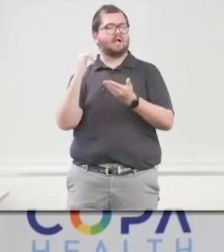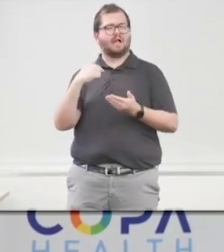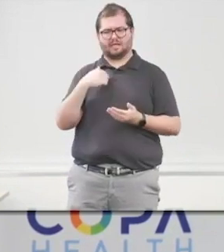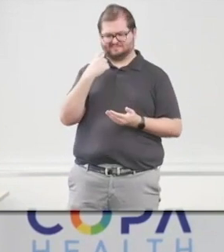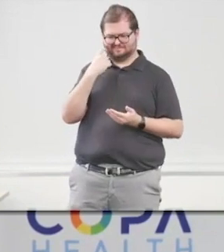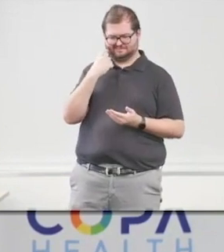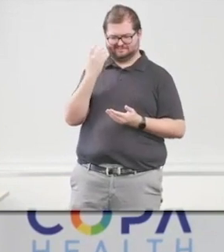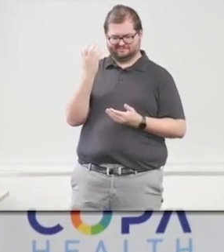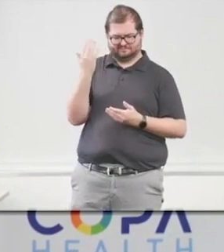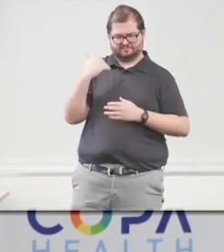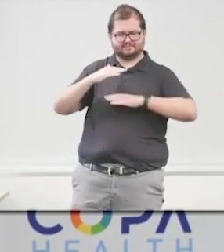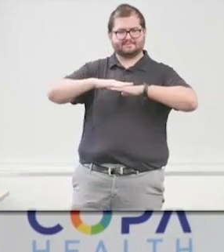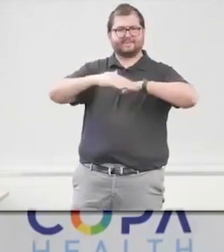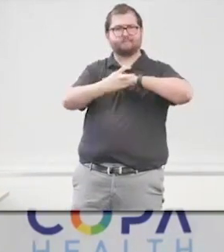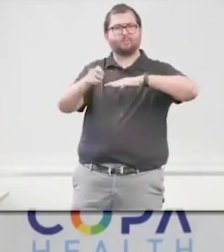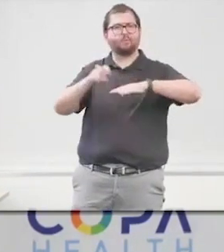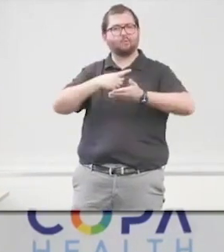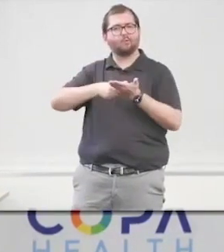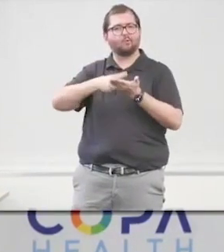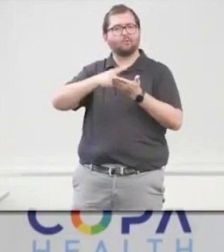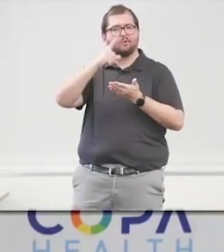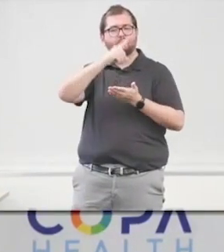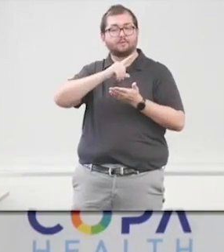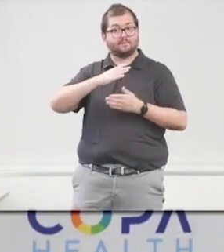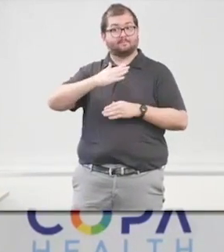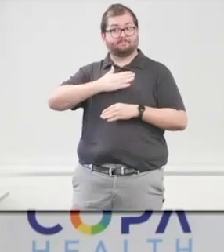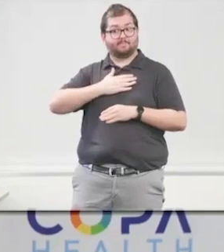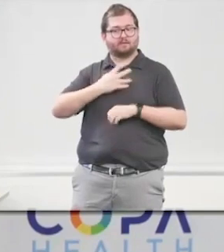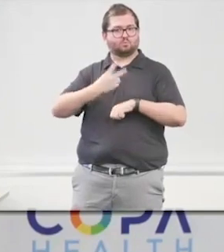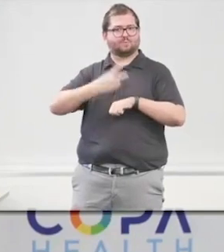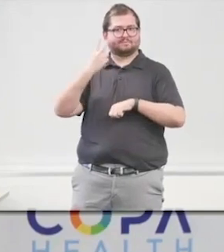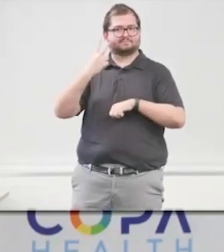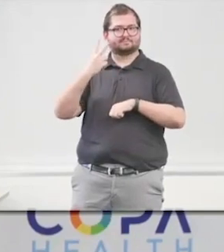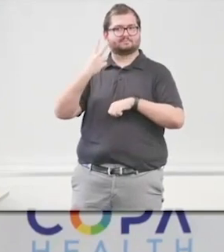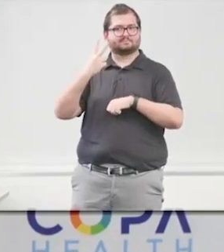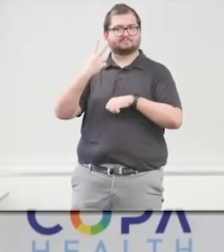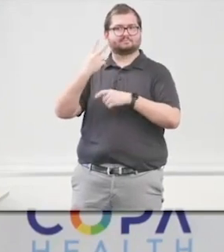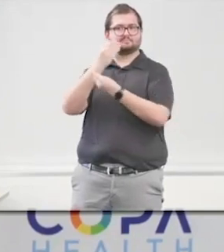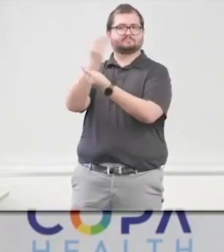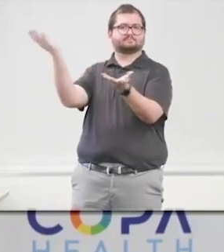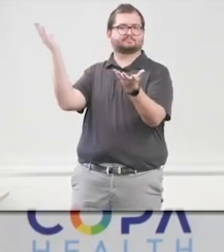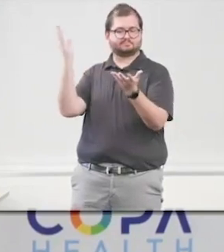tabletop, and mine had been twice my data had been revealed. One was through like a